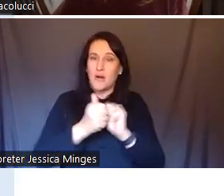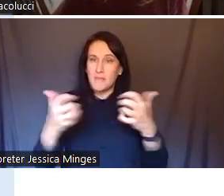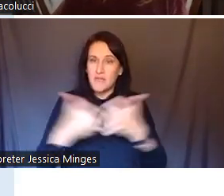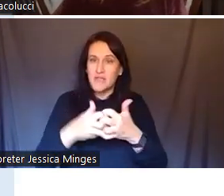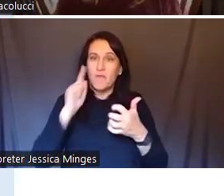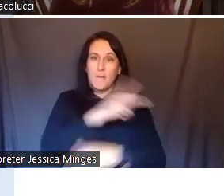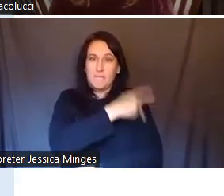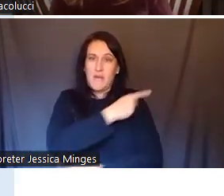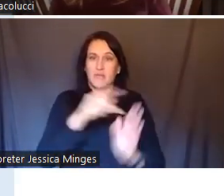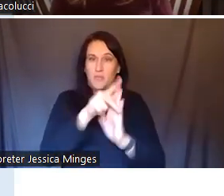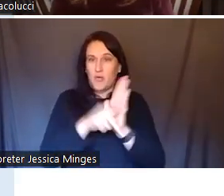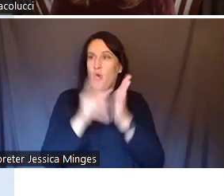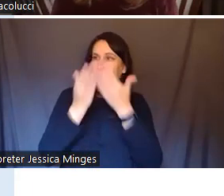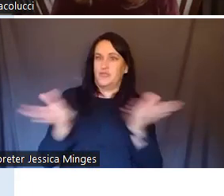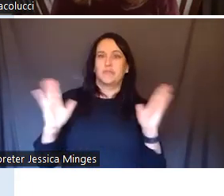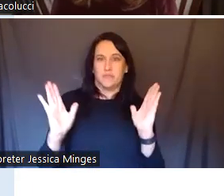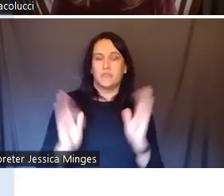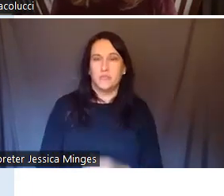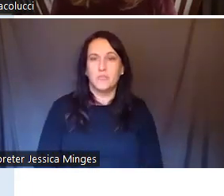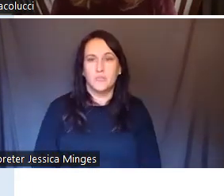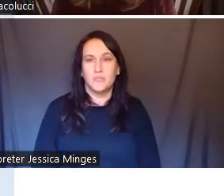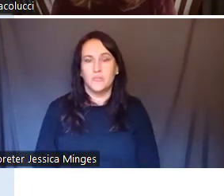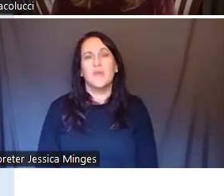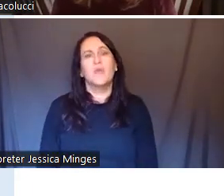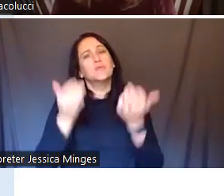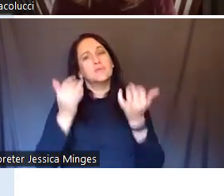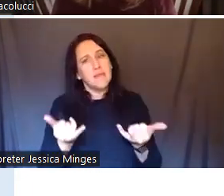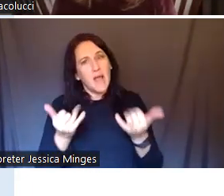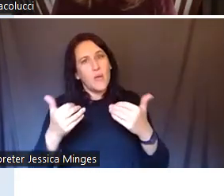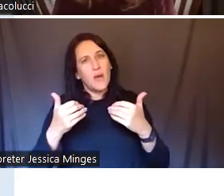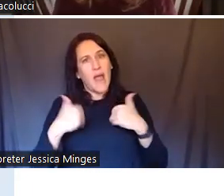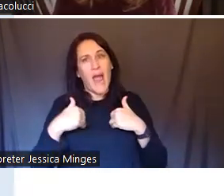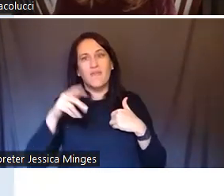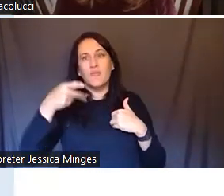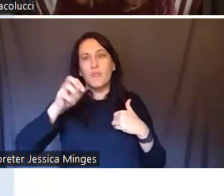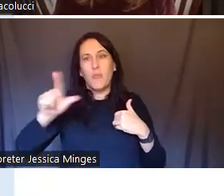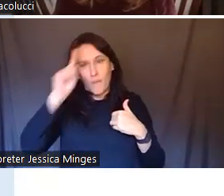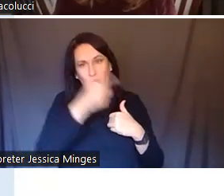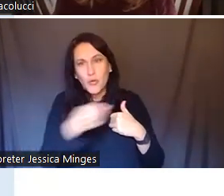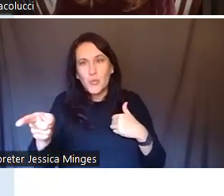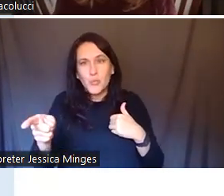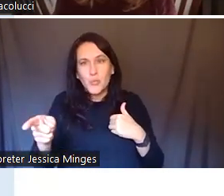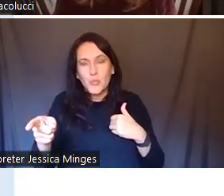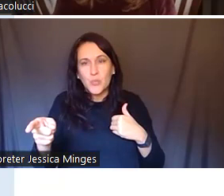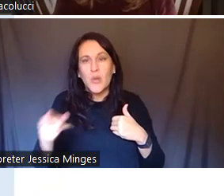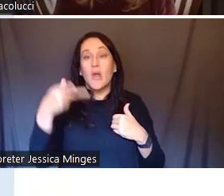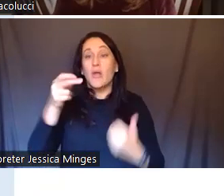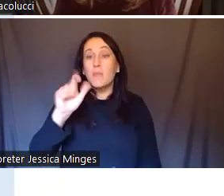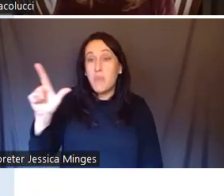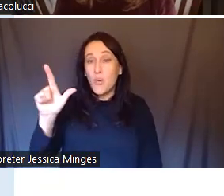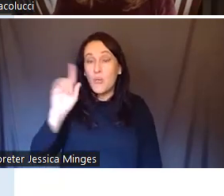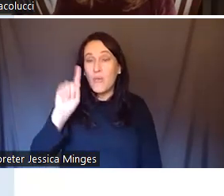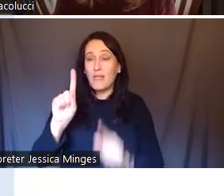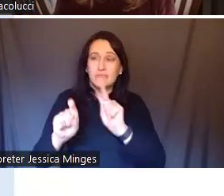protocol overall. So now we have a poll for you. The poll is going to ask